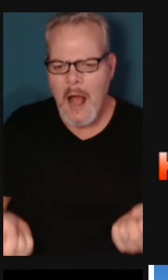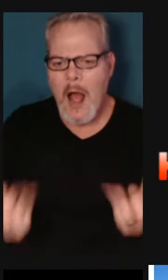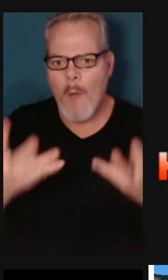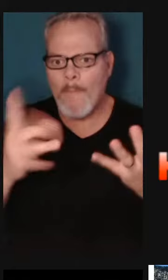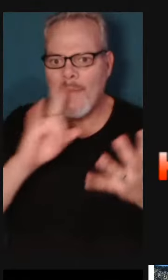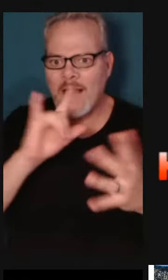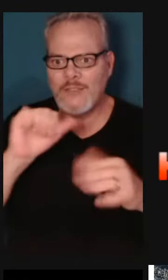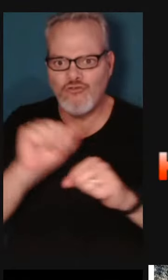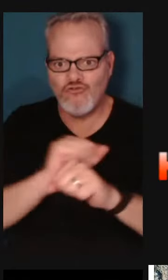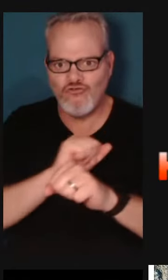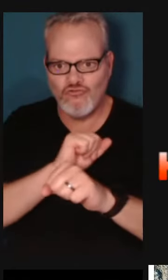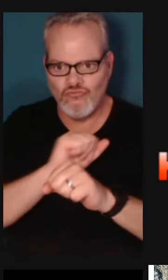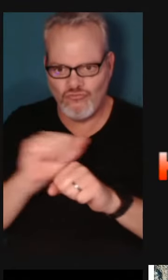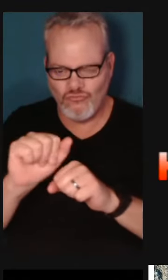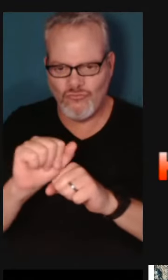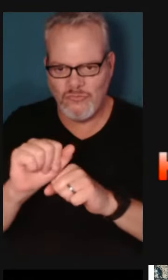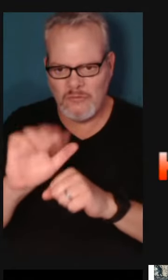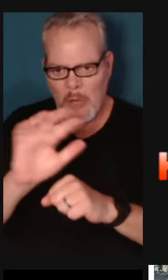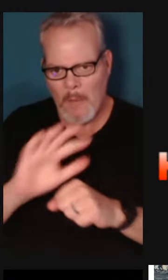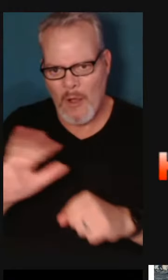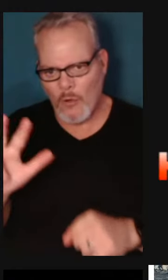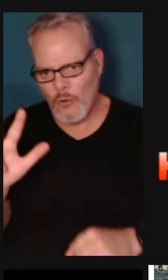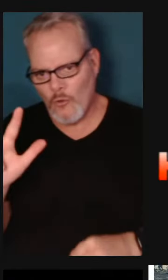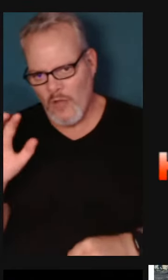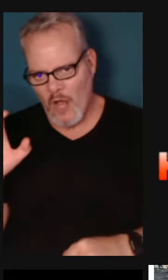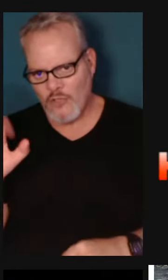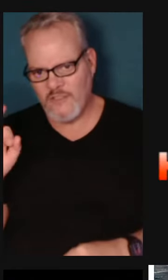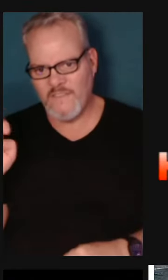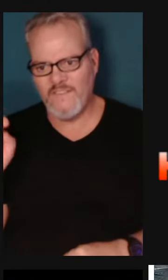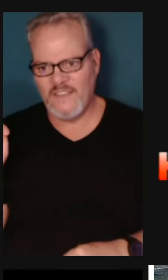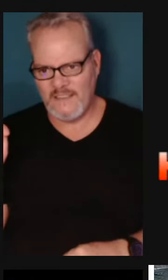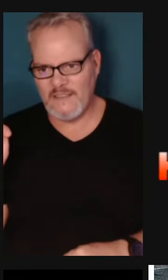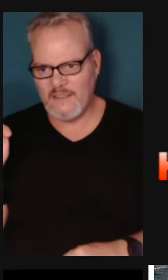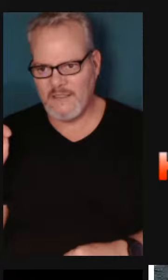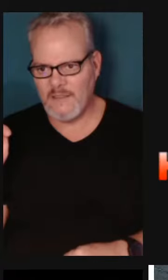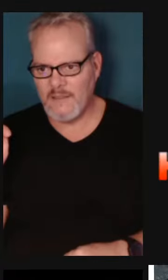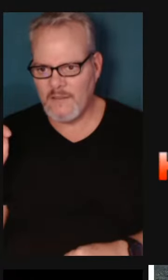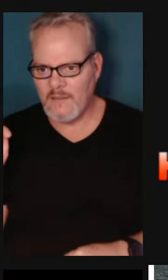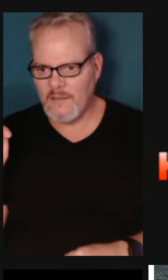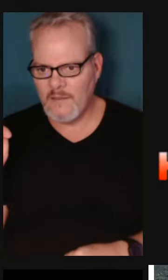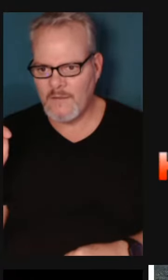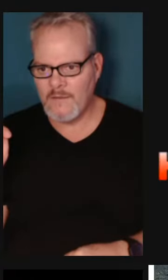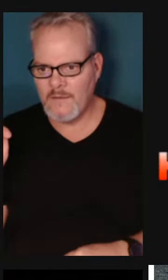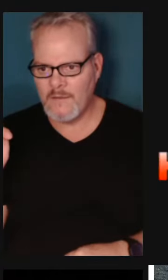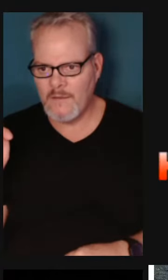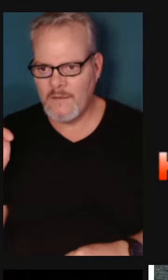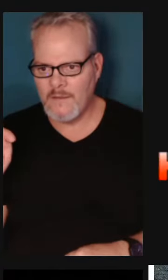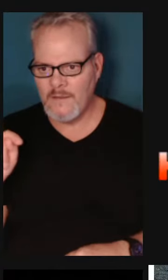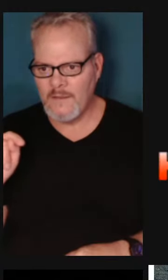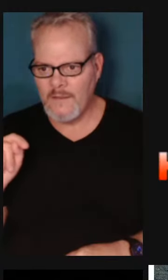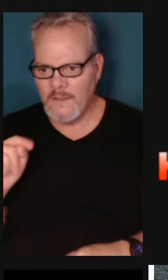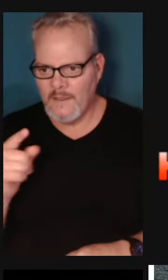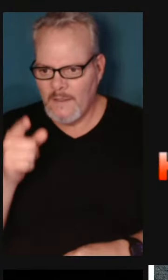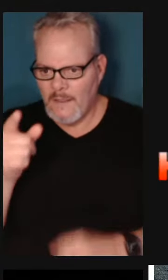Right, we're talking about 300 feet. And so they actually write in the caption here,